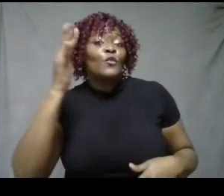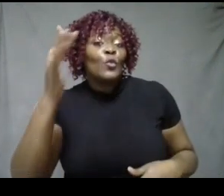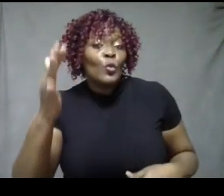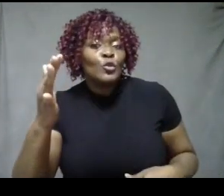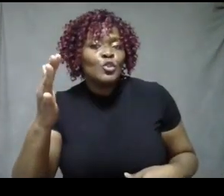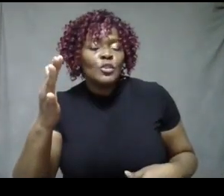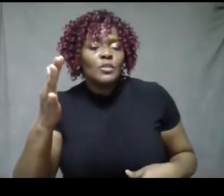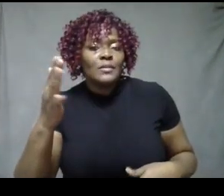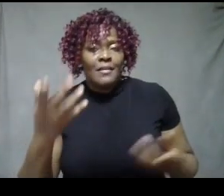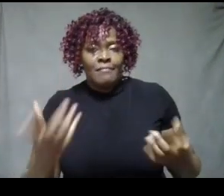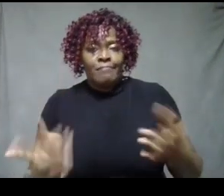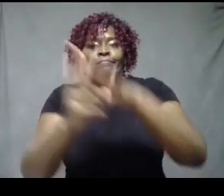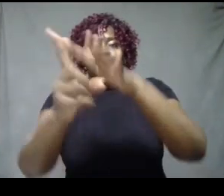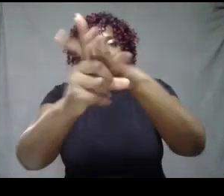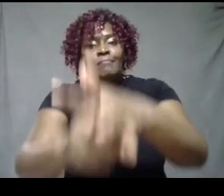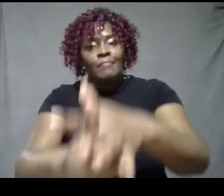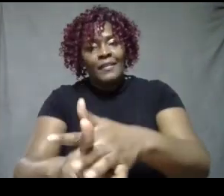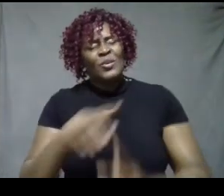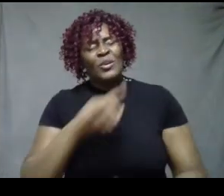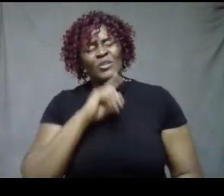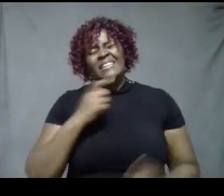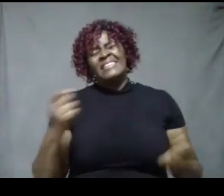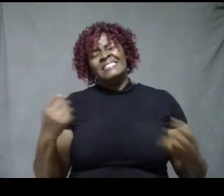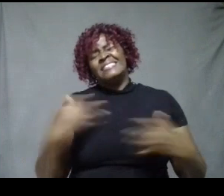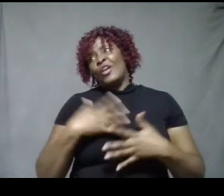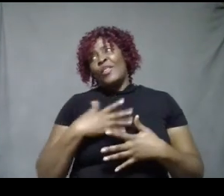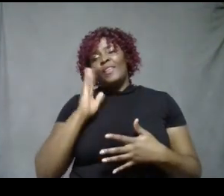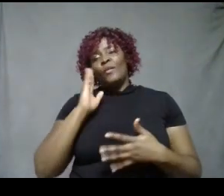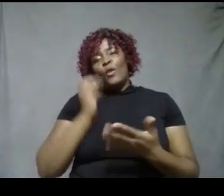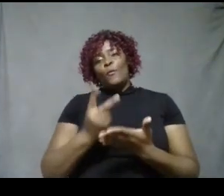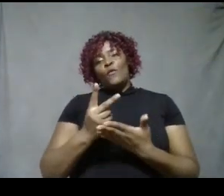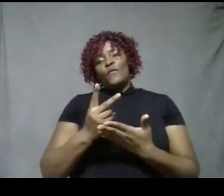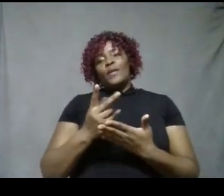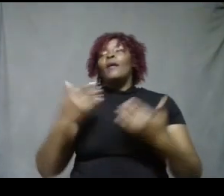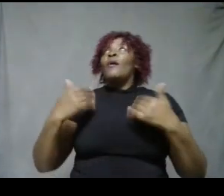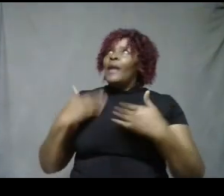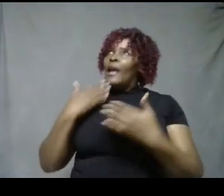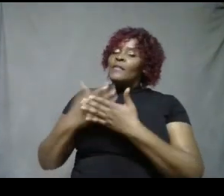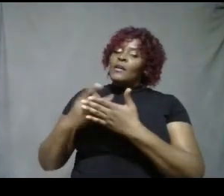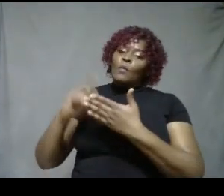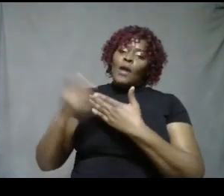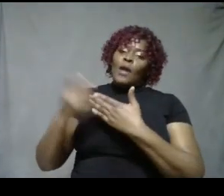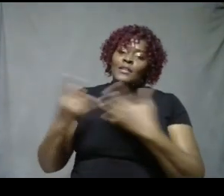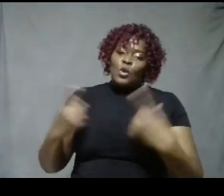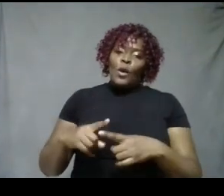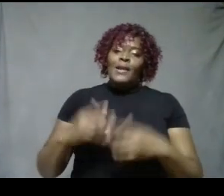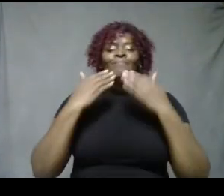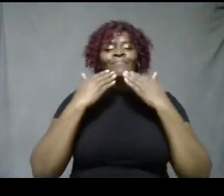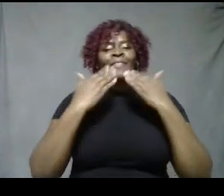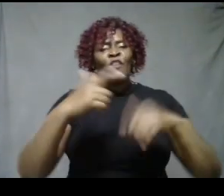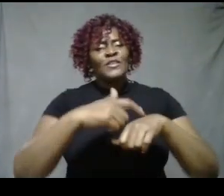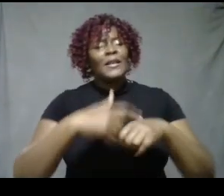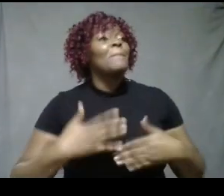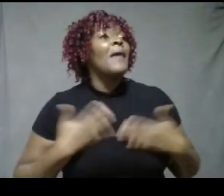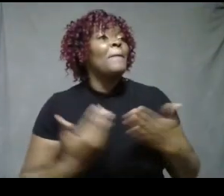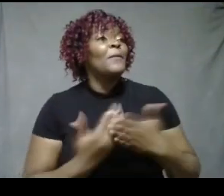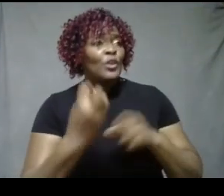just scary that this is being approved, but we have a good project going forward, and I thank you for your time. Happy New Year. Thank